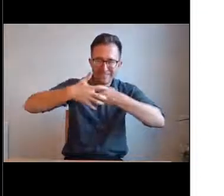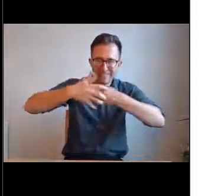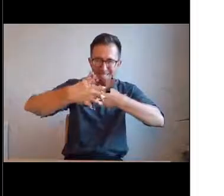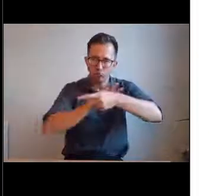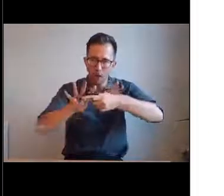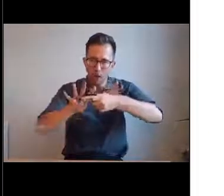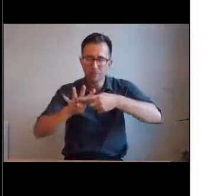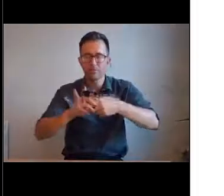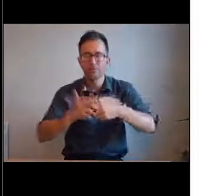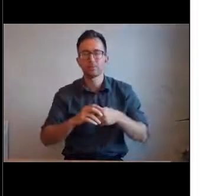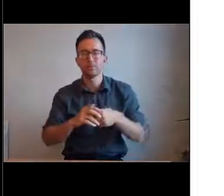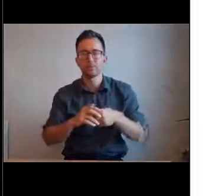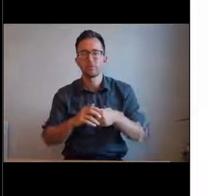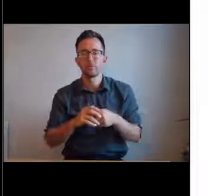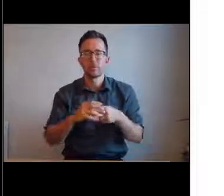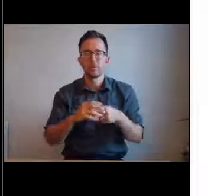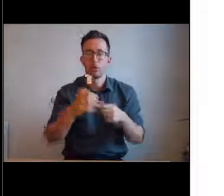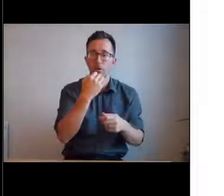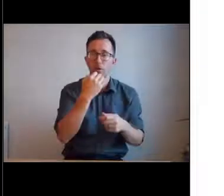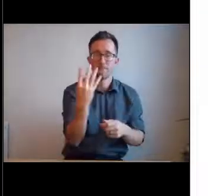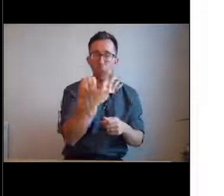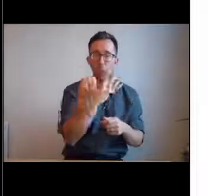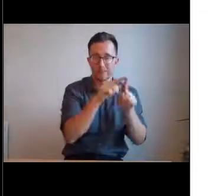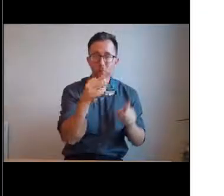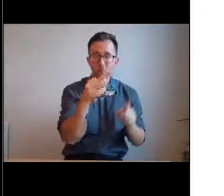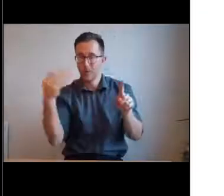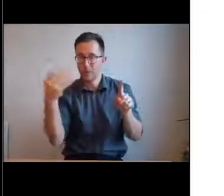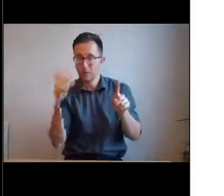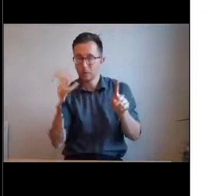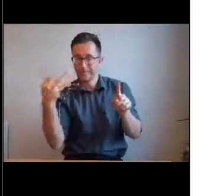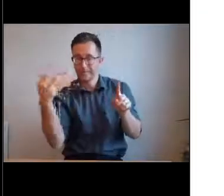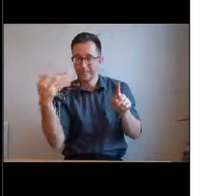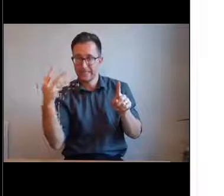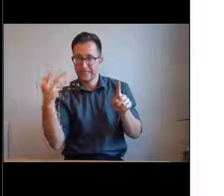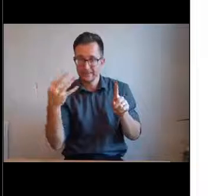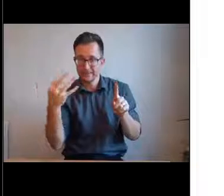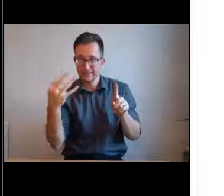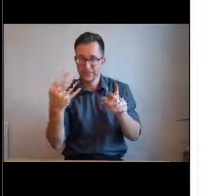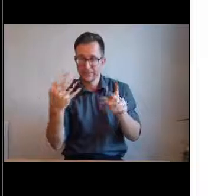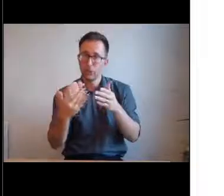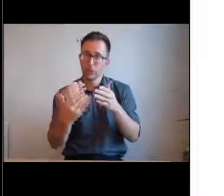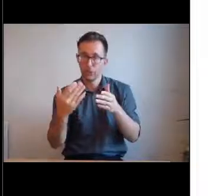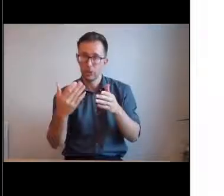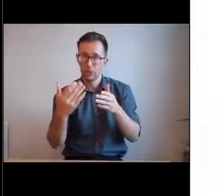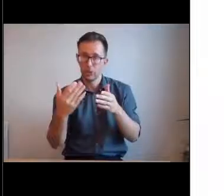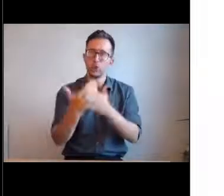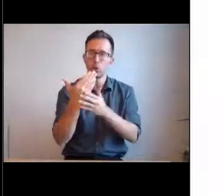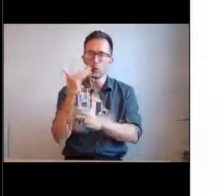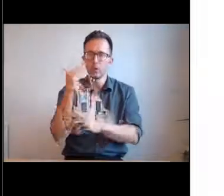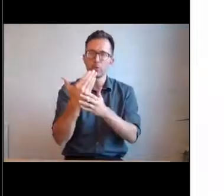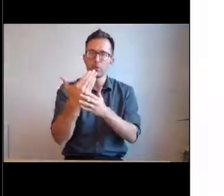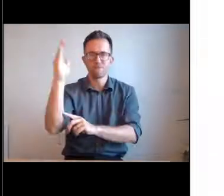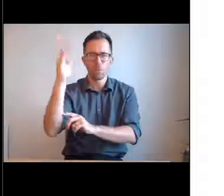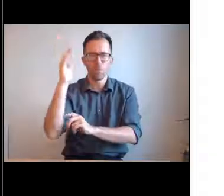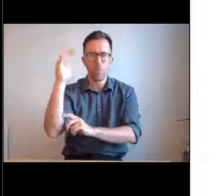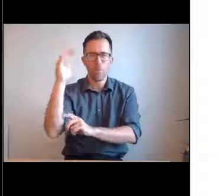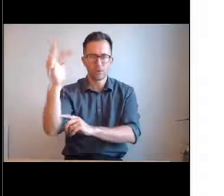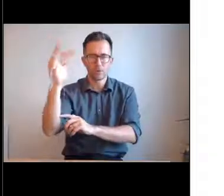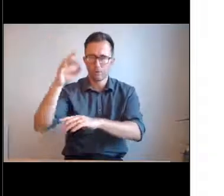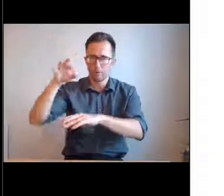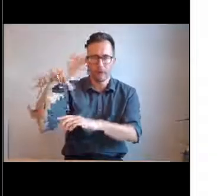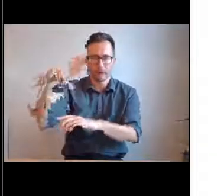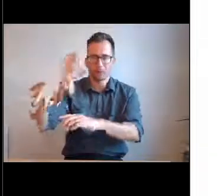Points 14 through to 18 help to show where we're proposing to reconfigure woodland compensation.